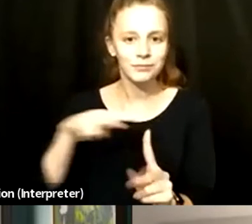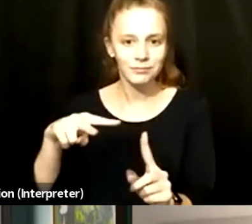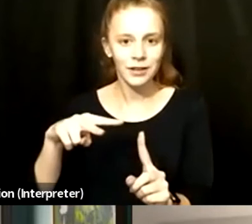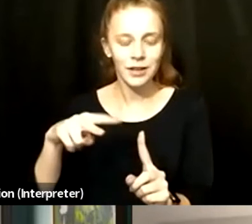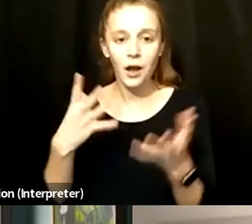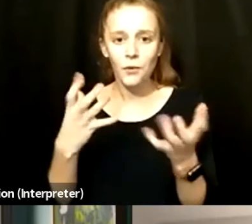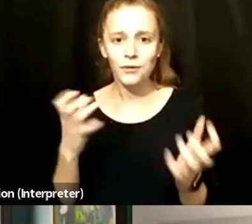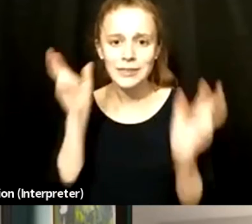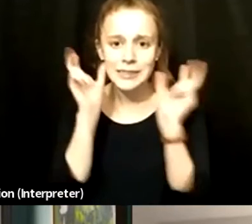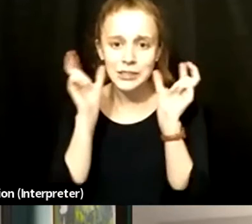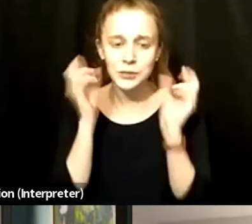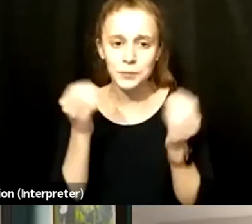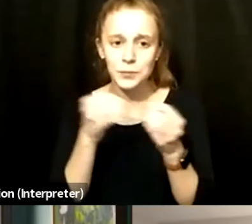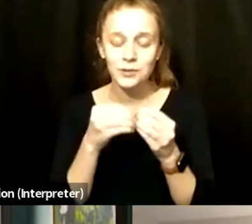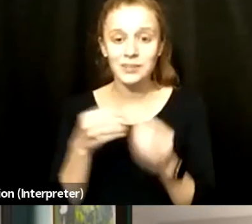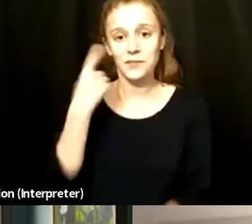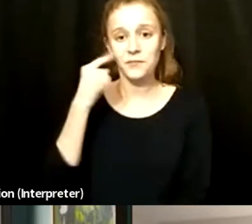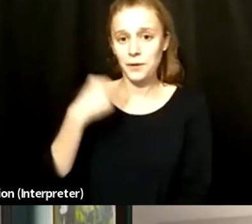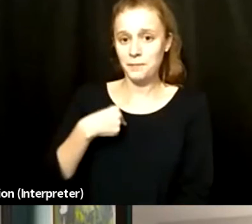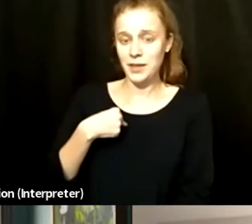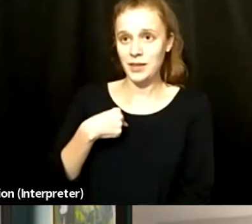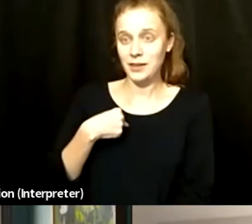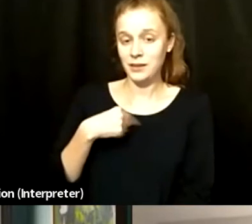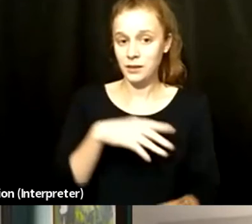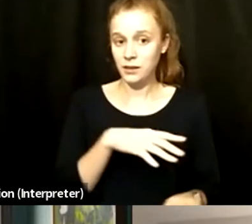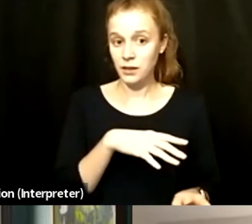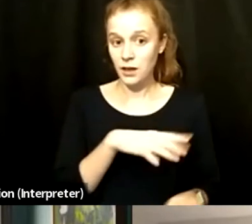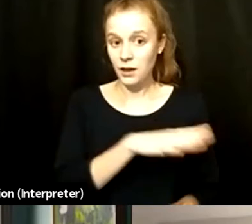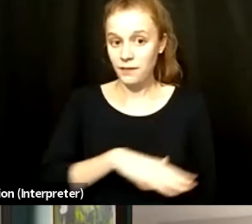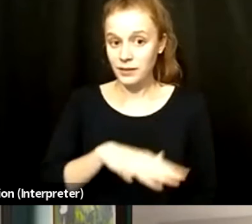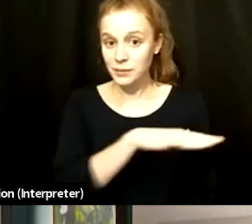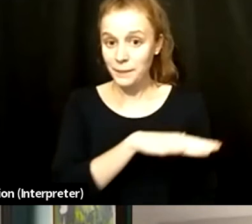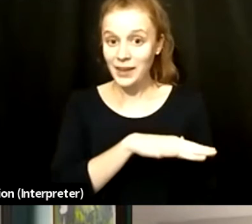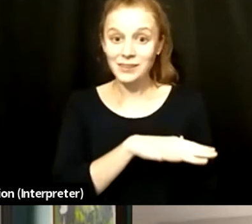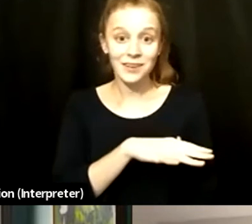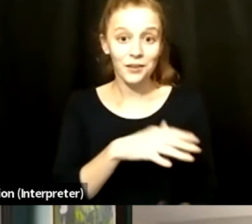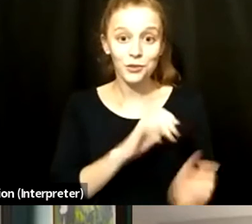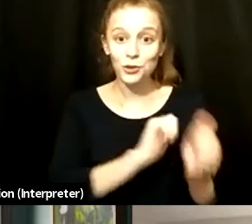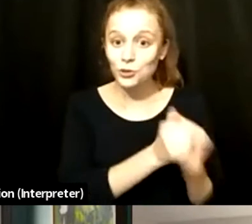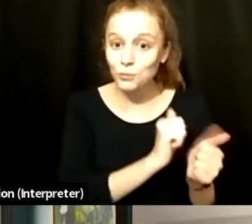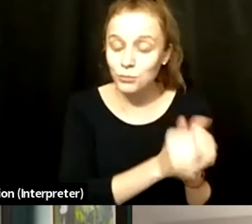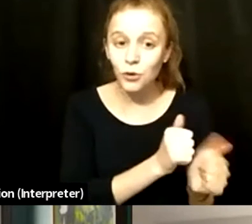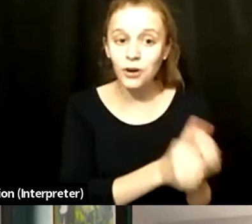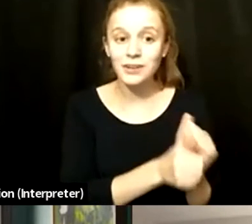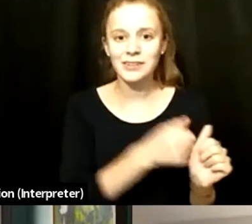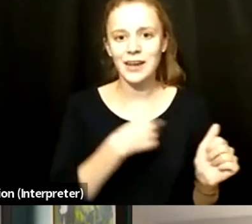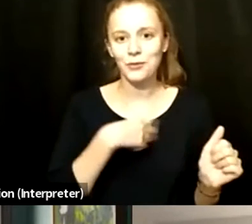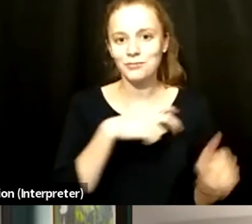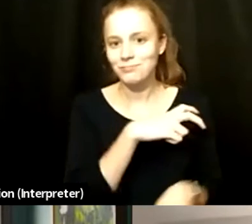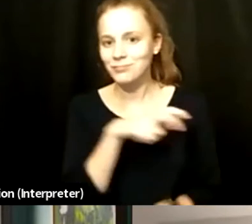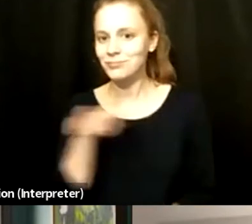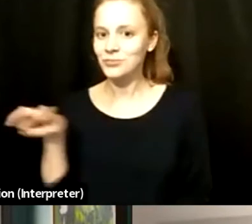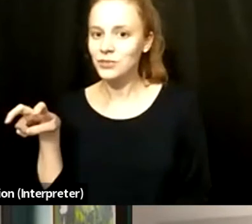as I was kind of transitioning out of the space of elite sports after I had retired from Paralympic